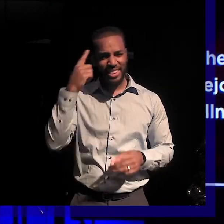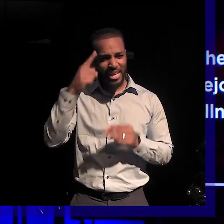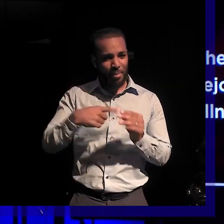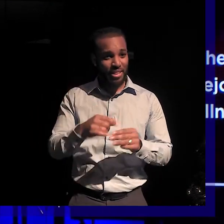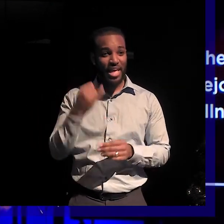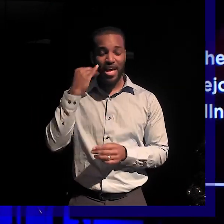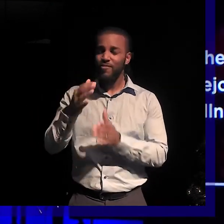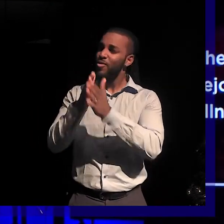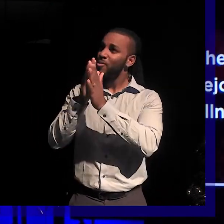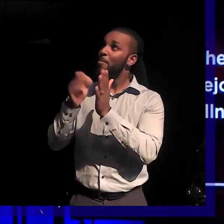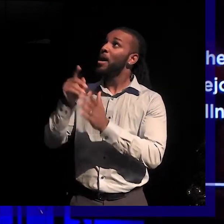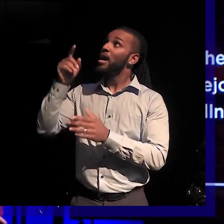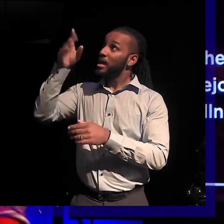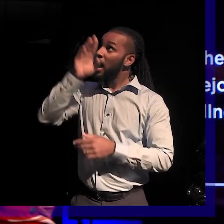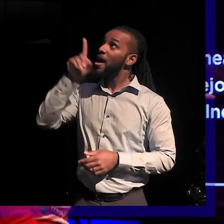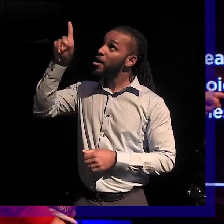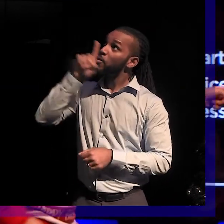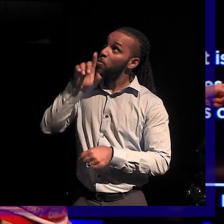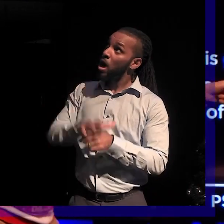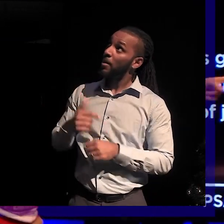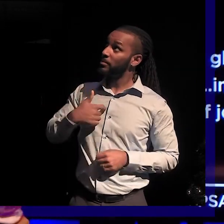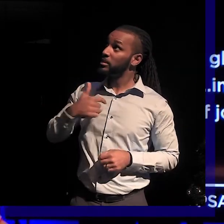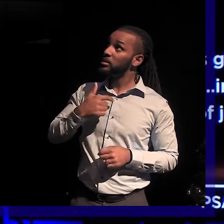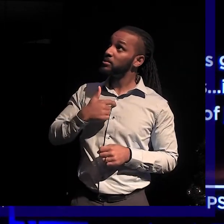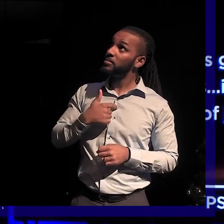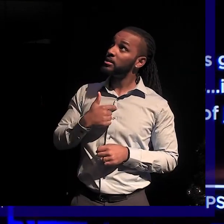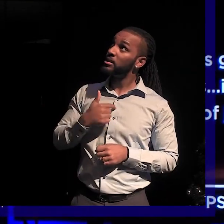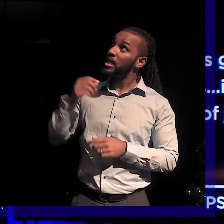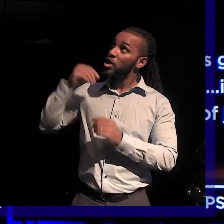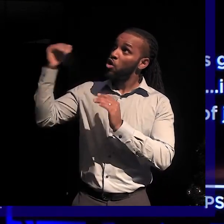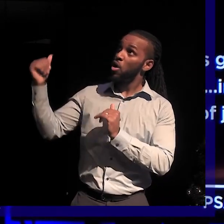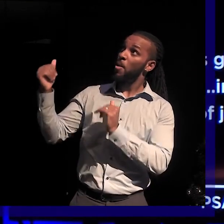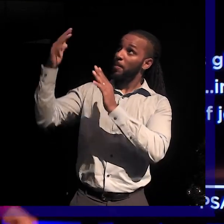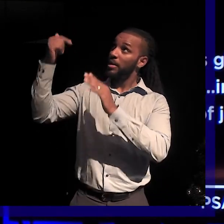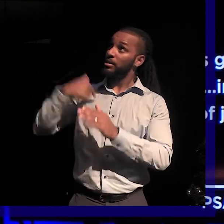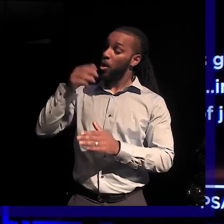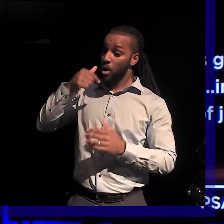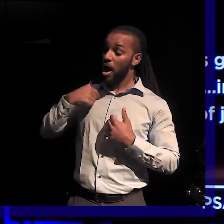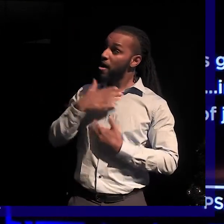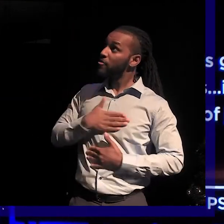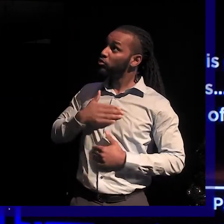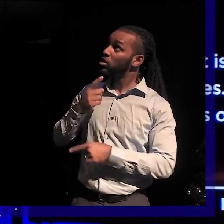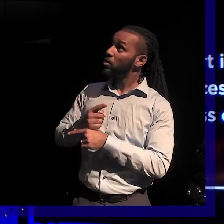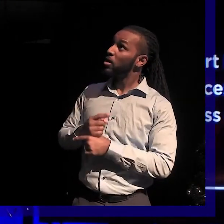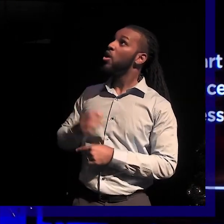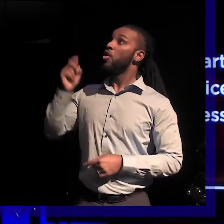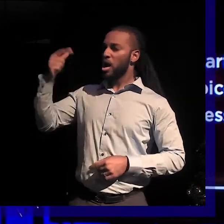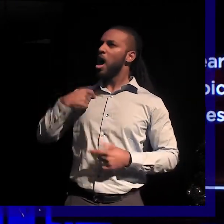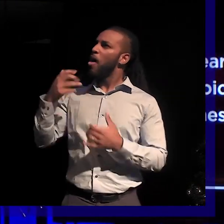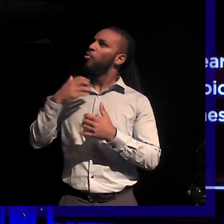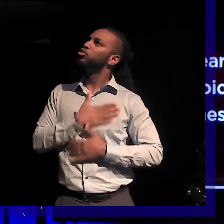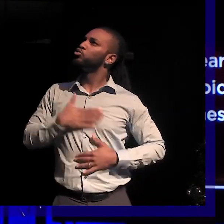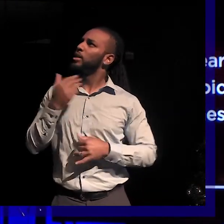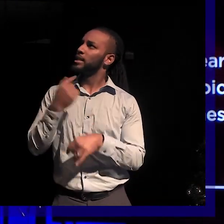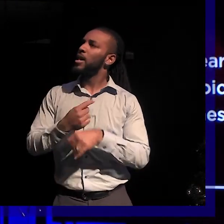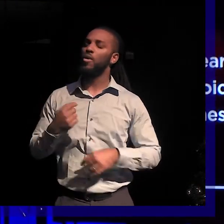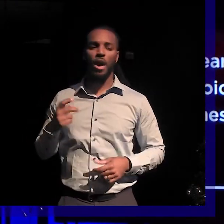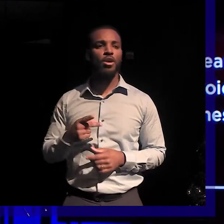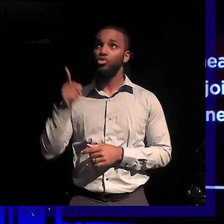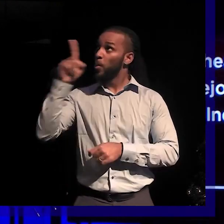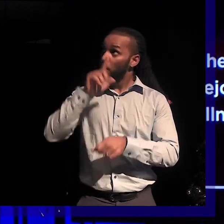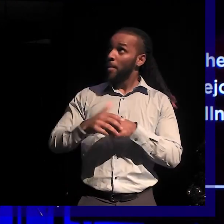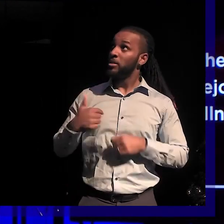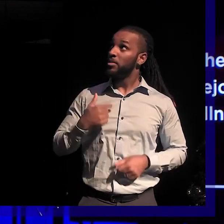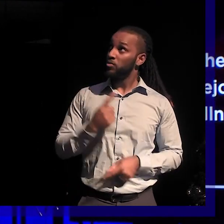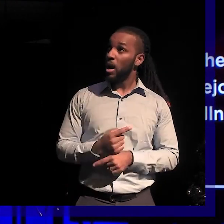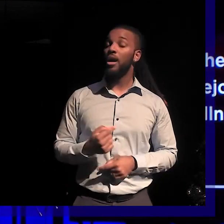that. If you pray back, you promised in your presence, I get fullness of joy. All right, God, I want joy. I want some joy today. You